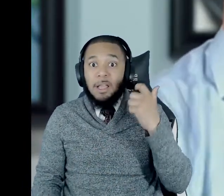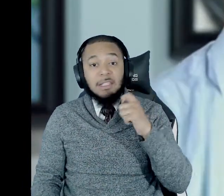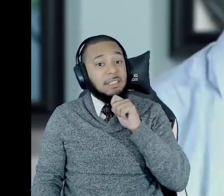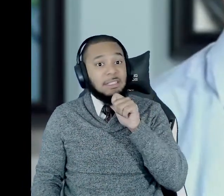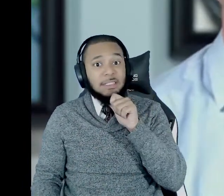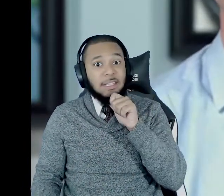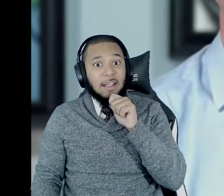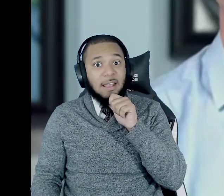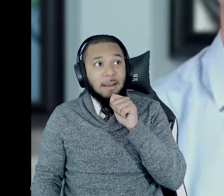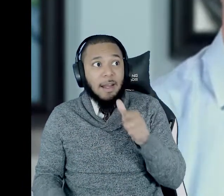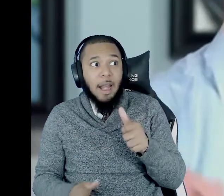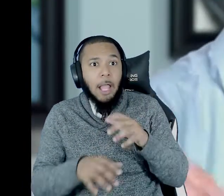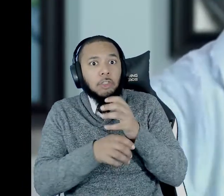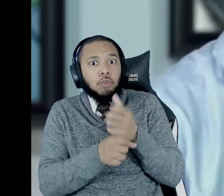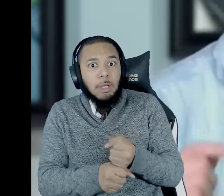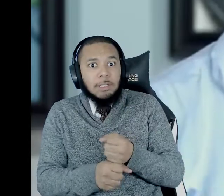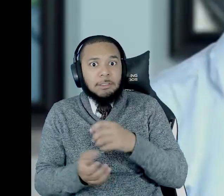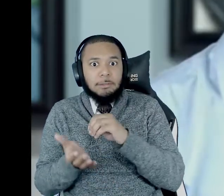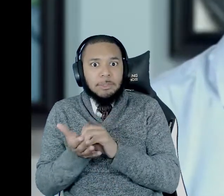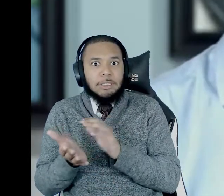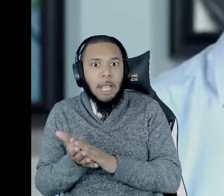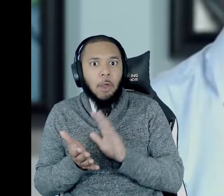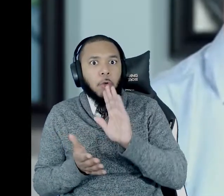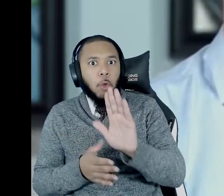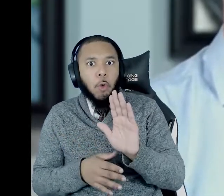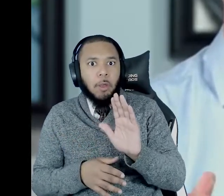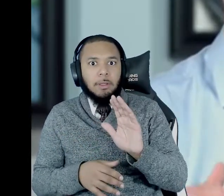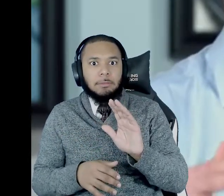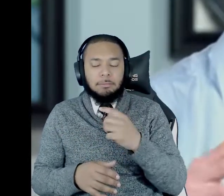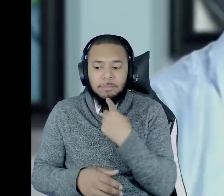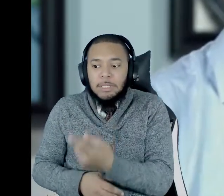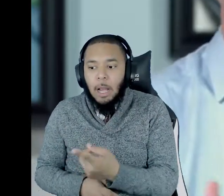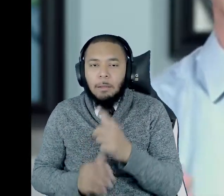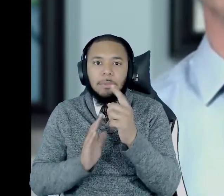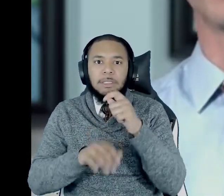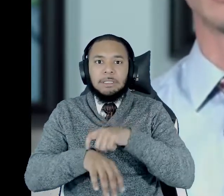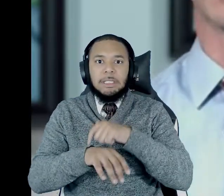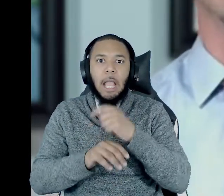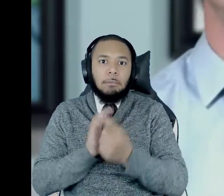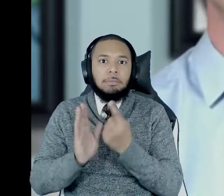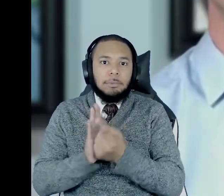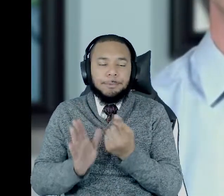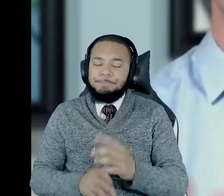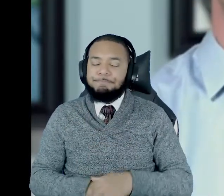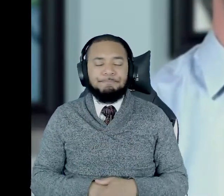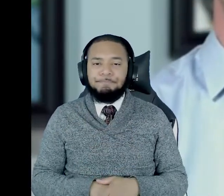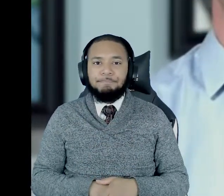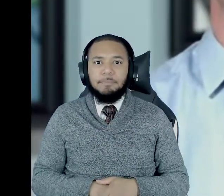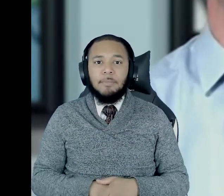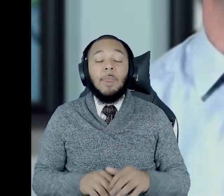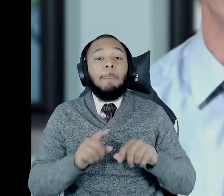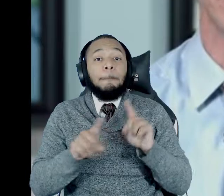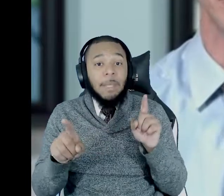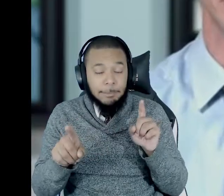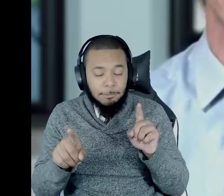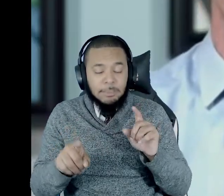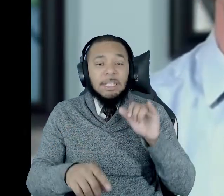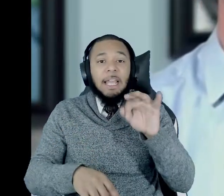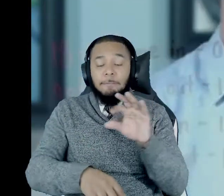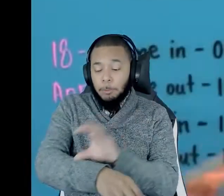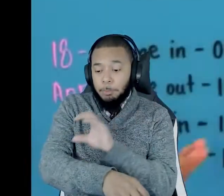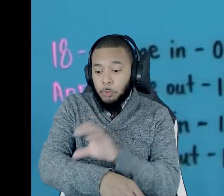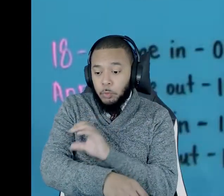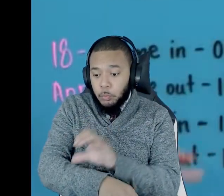or on a computer at work, and you just type in when you clock in and clock out, then they can have an accurate